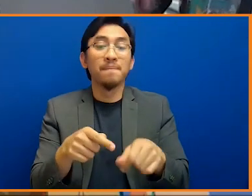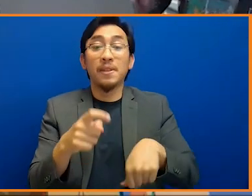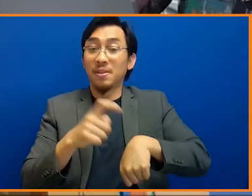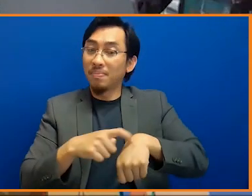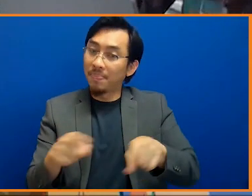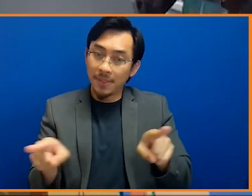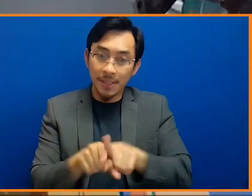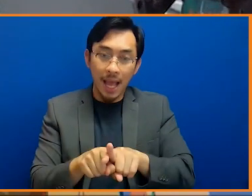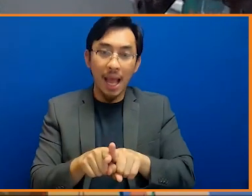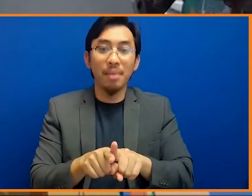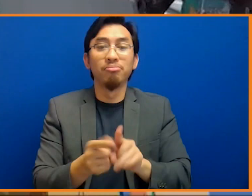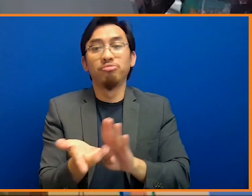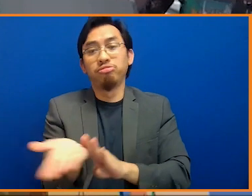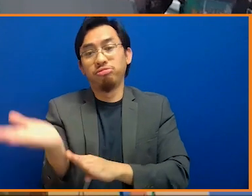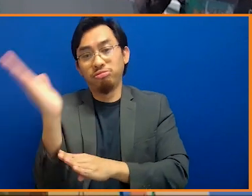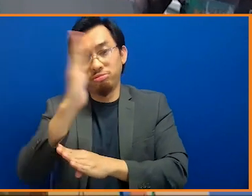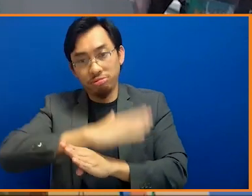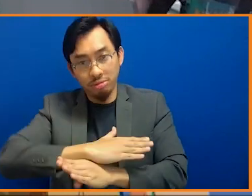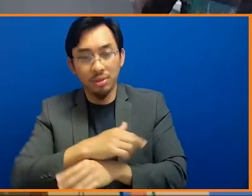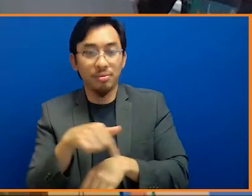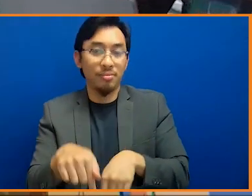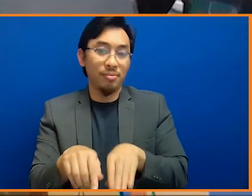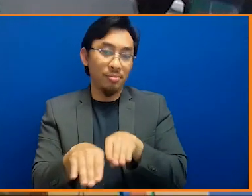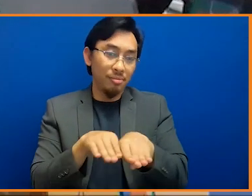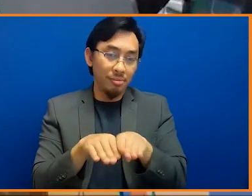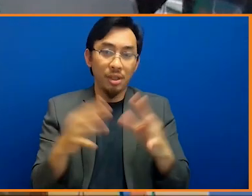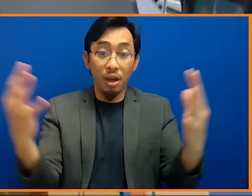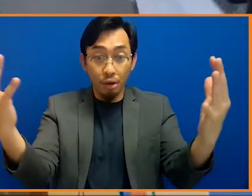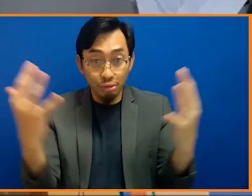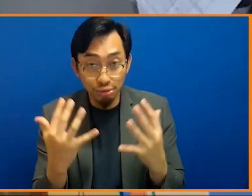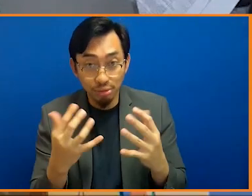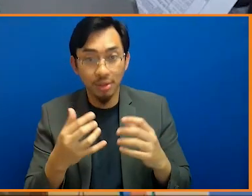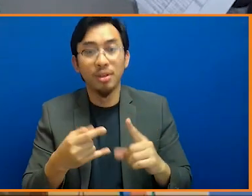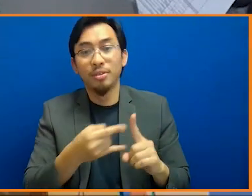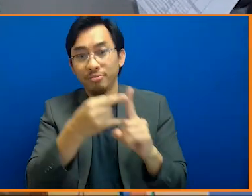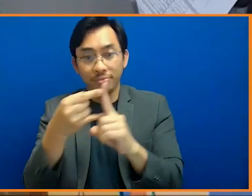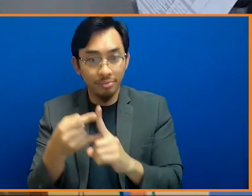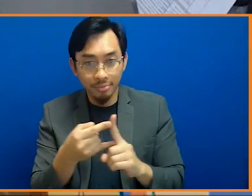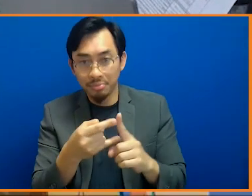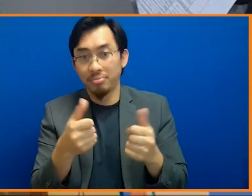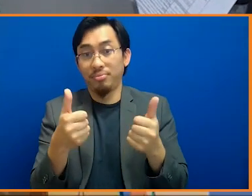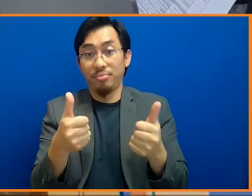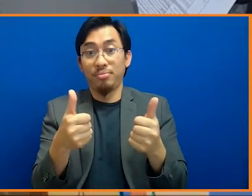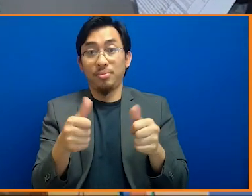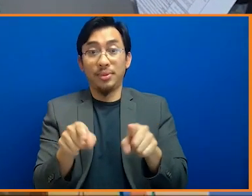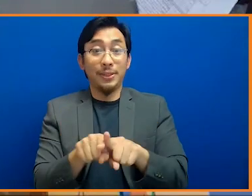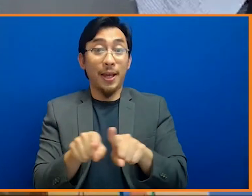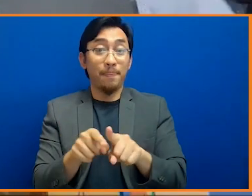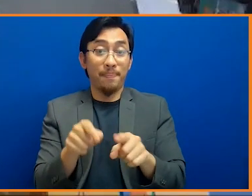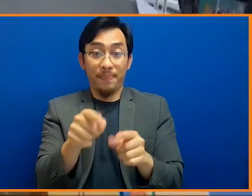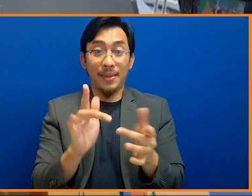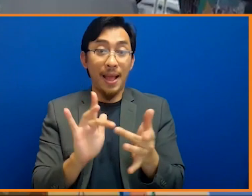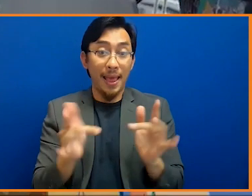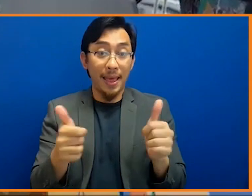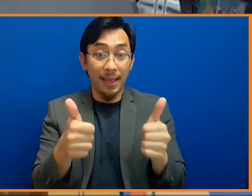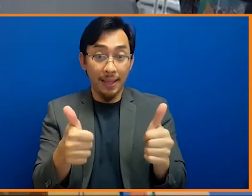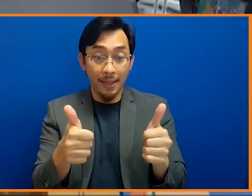all the way until the end of the hybrid training. So we keep using this